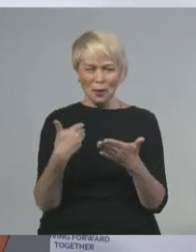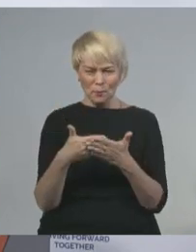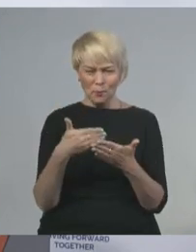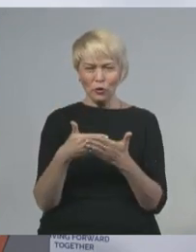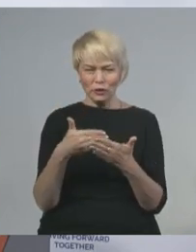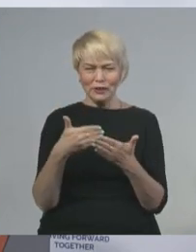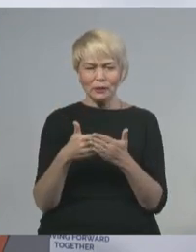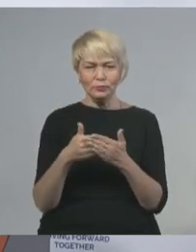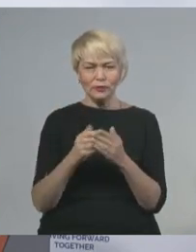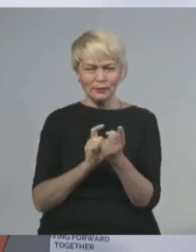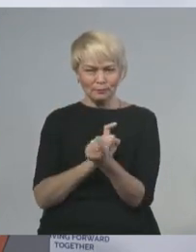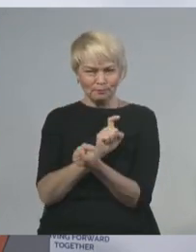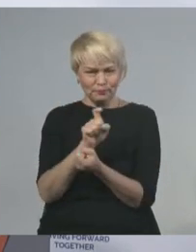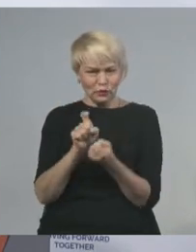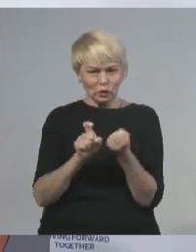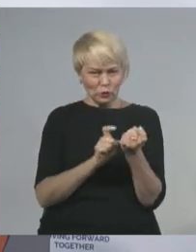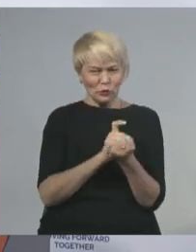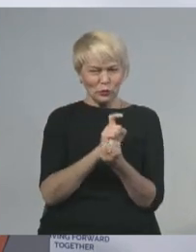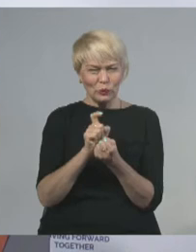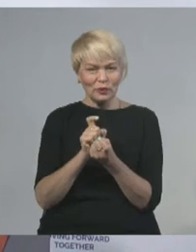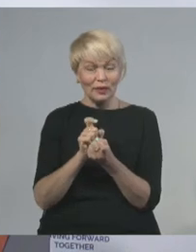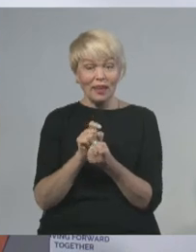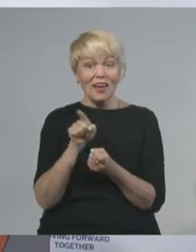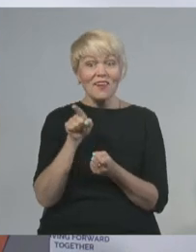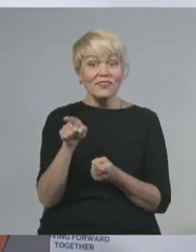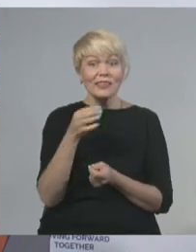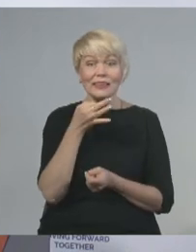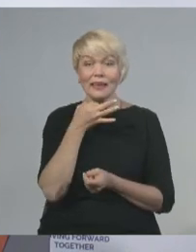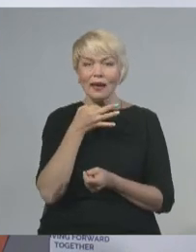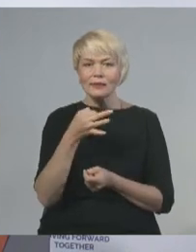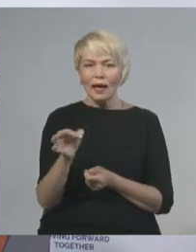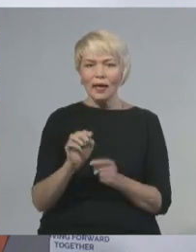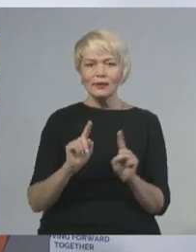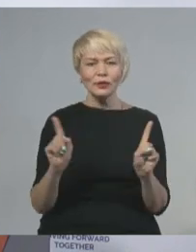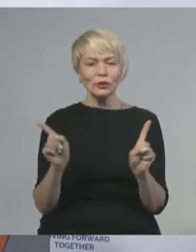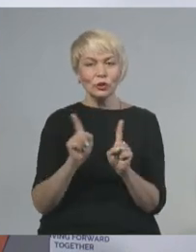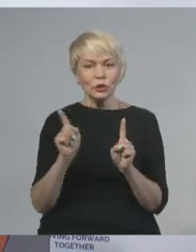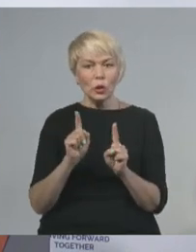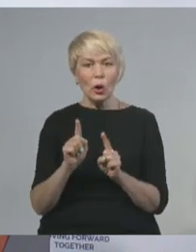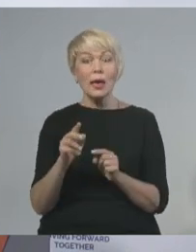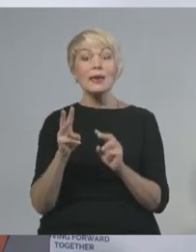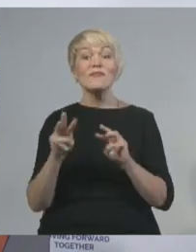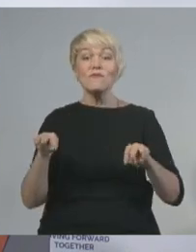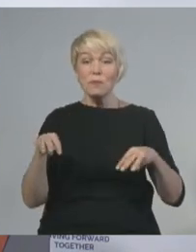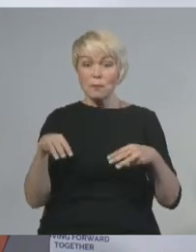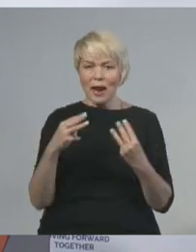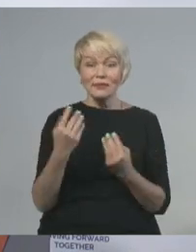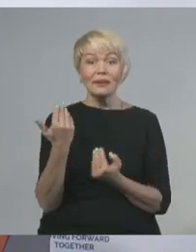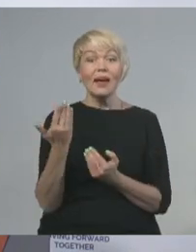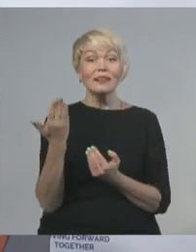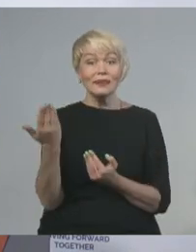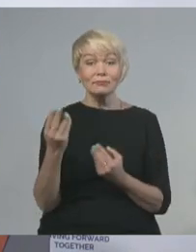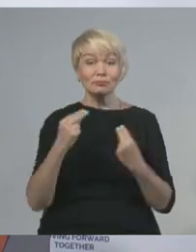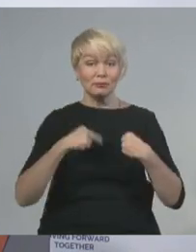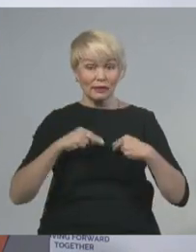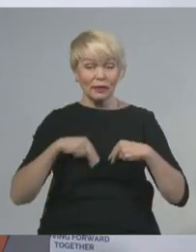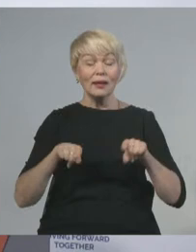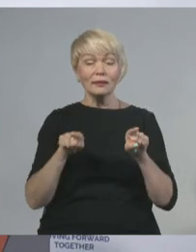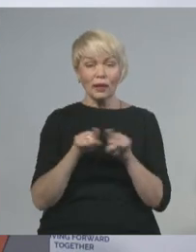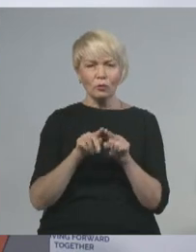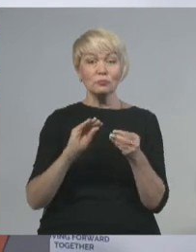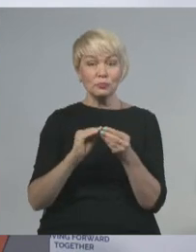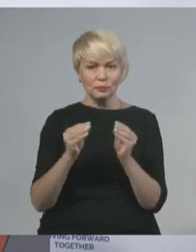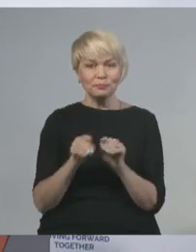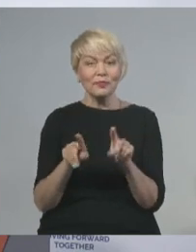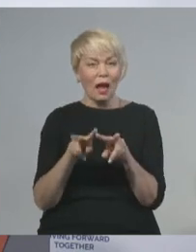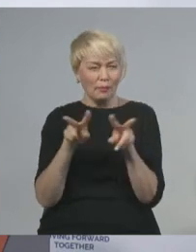media you mentioned all the the media that you previously worked on and there are some influence including the russian or chinese